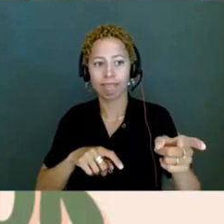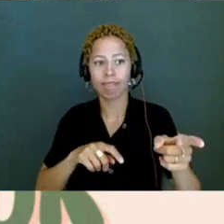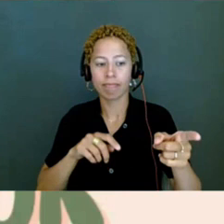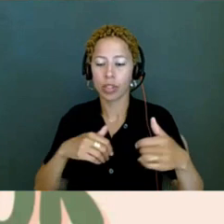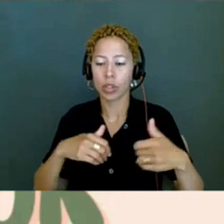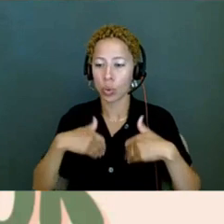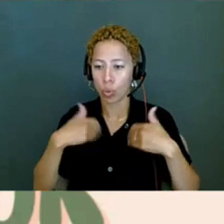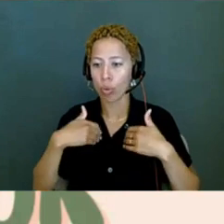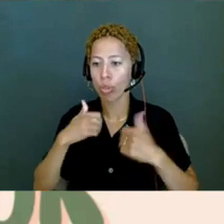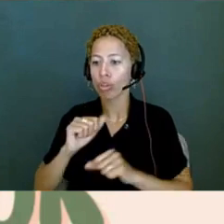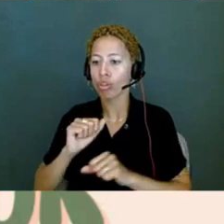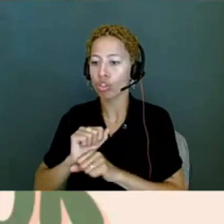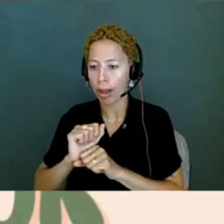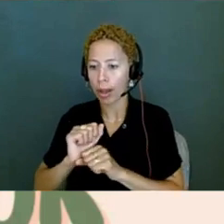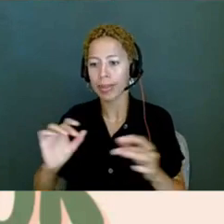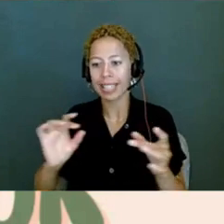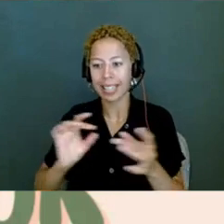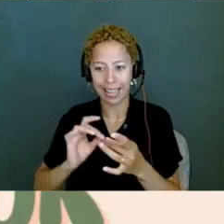my Youth Job Connect.